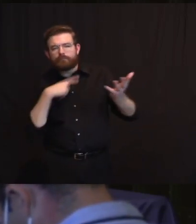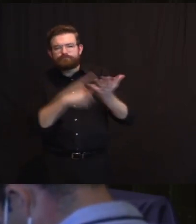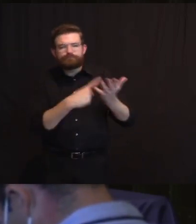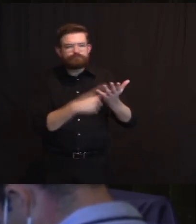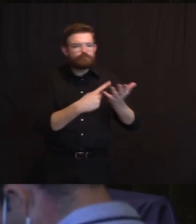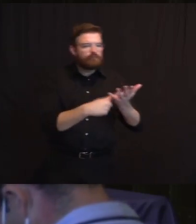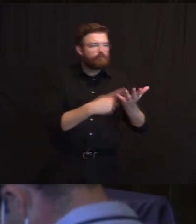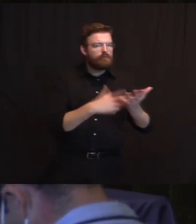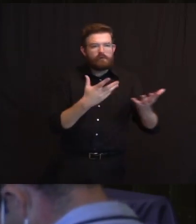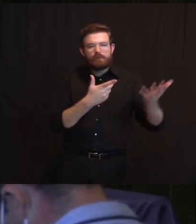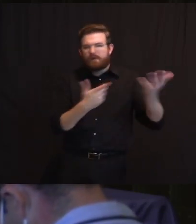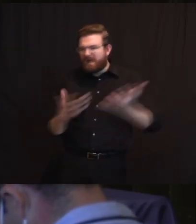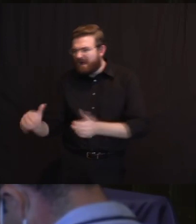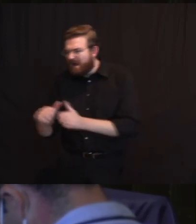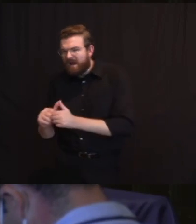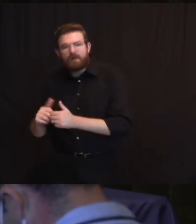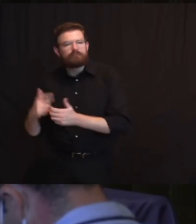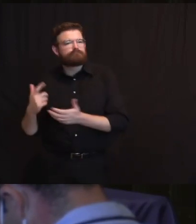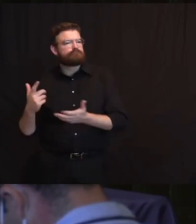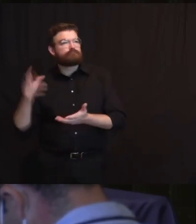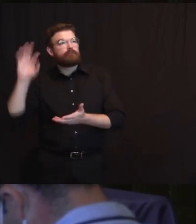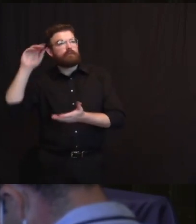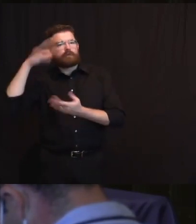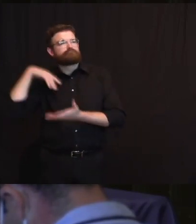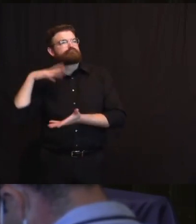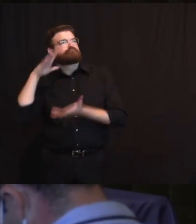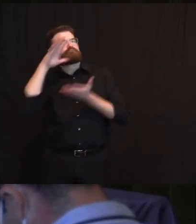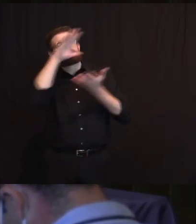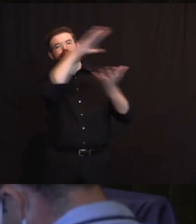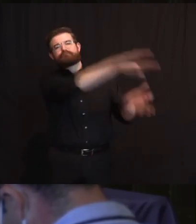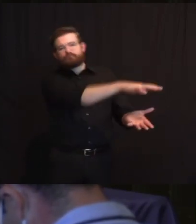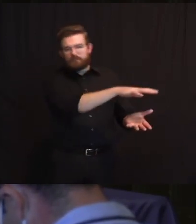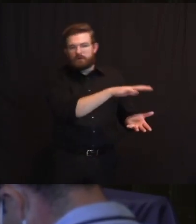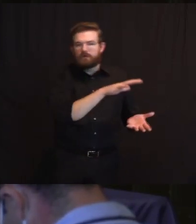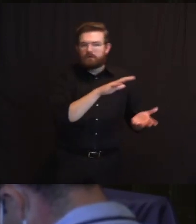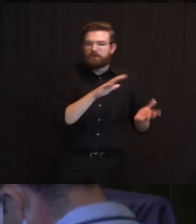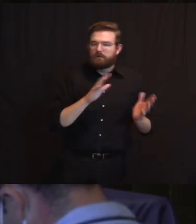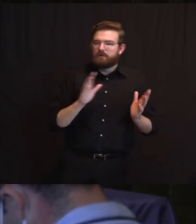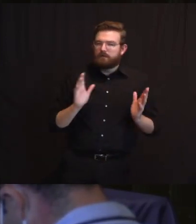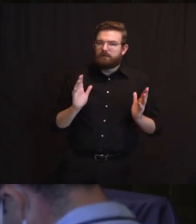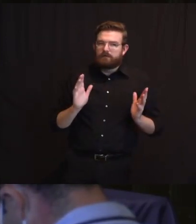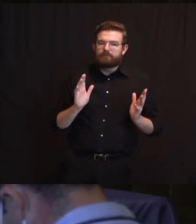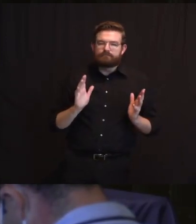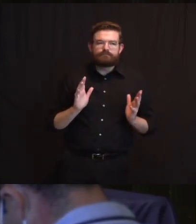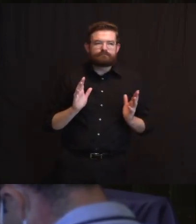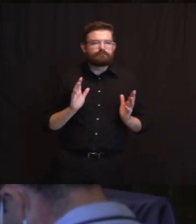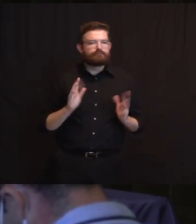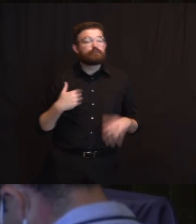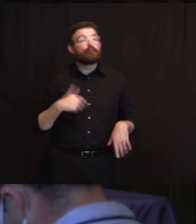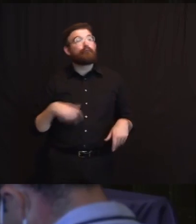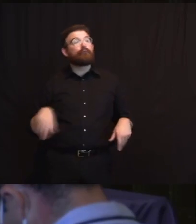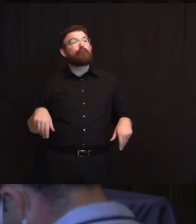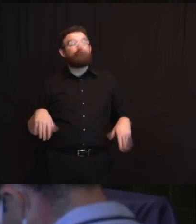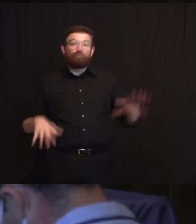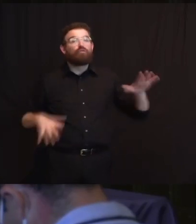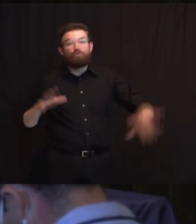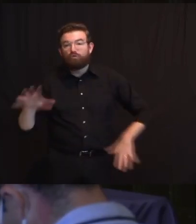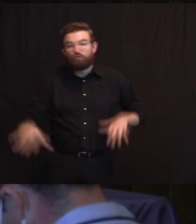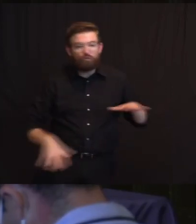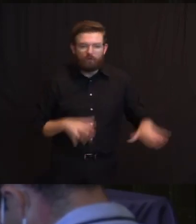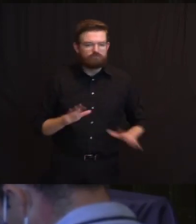that FEMA guidance. But I just wanted to make sure people didn't think we were asleep at the switch because of COVID-19, and that we